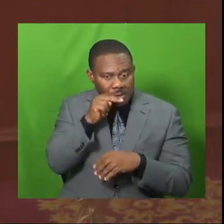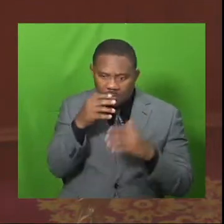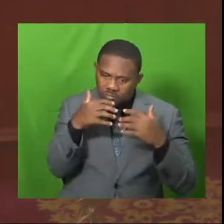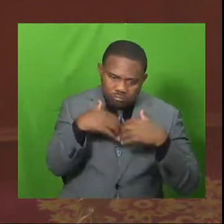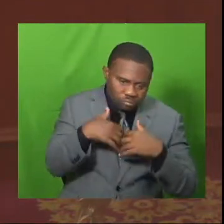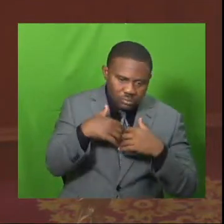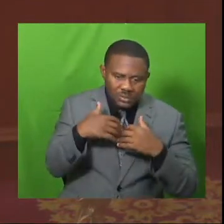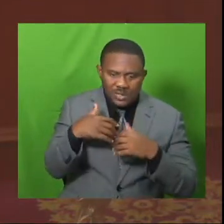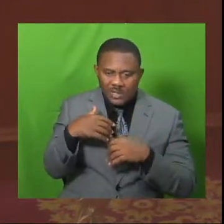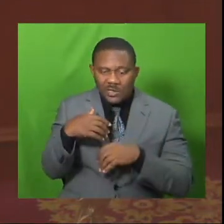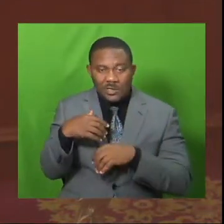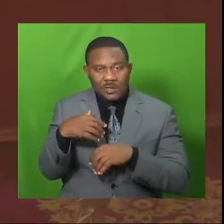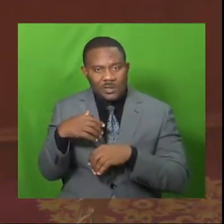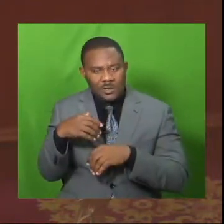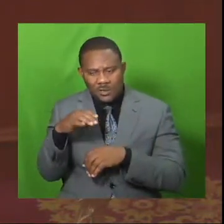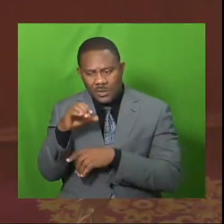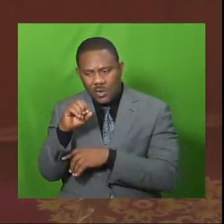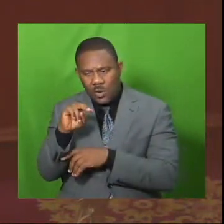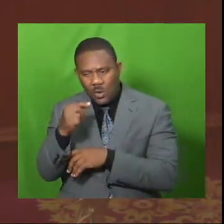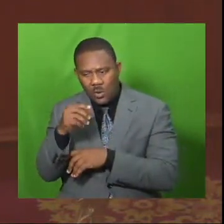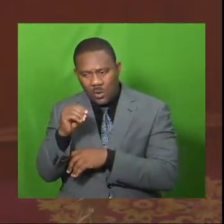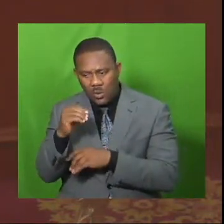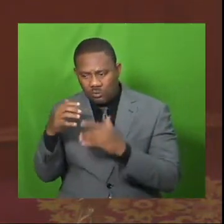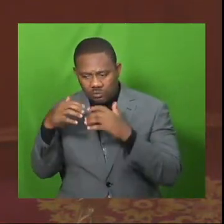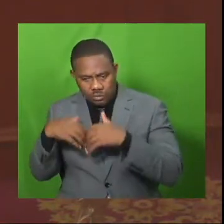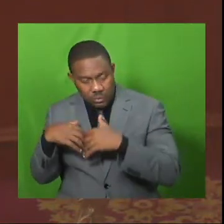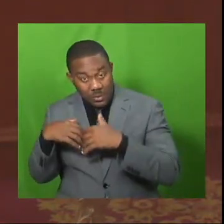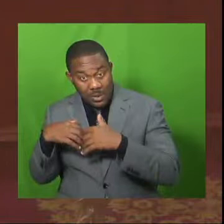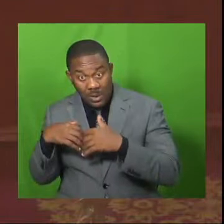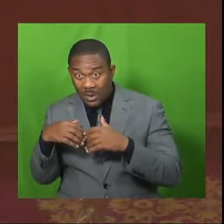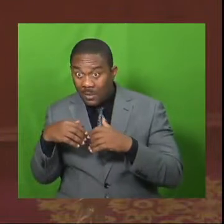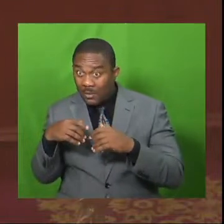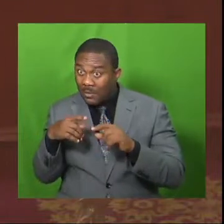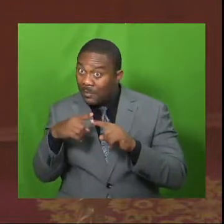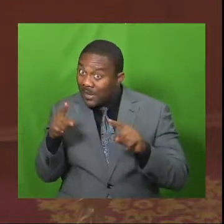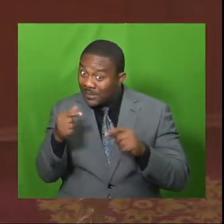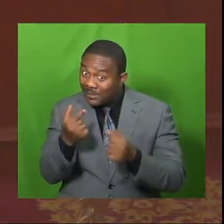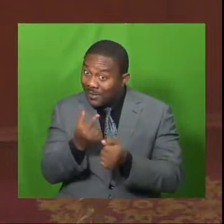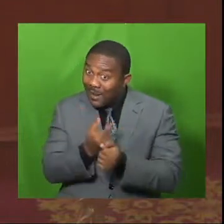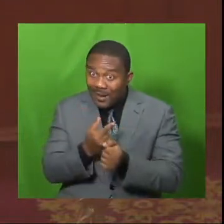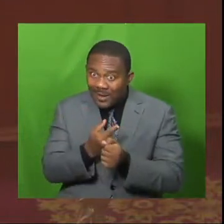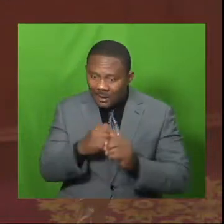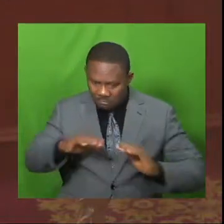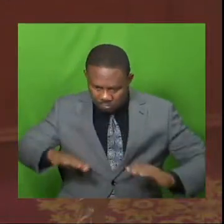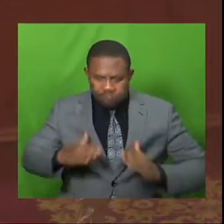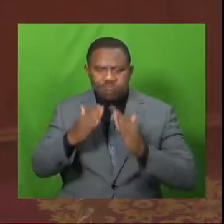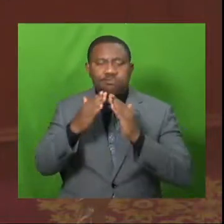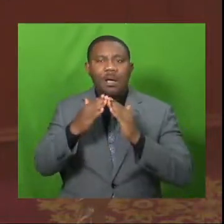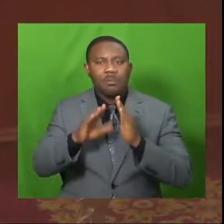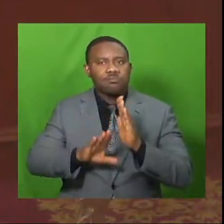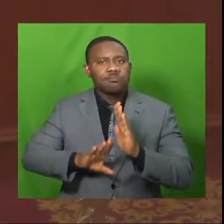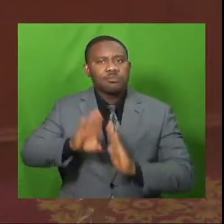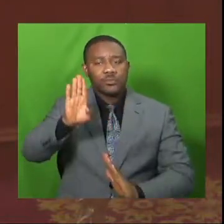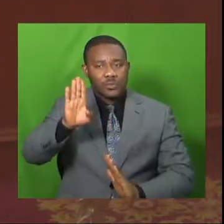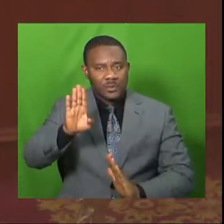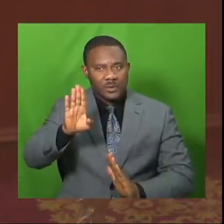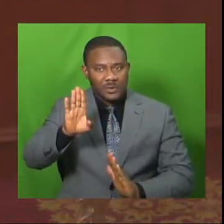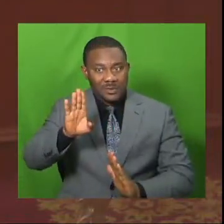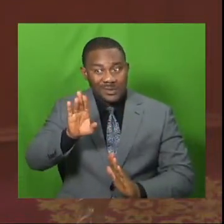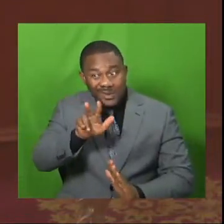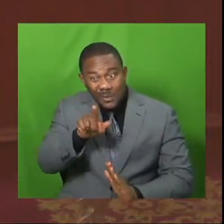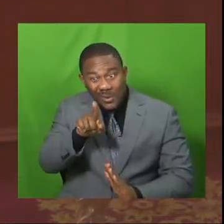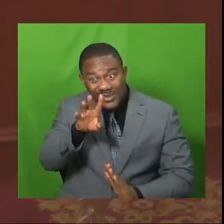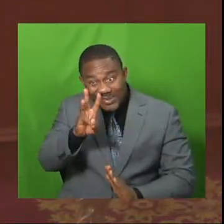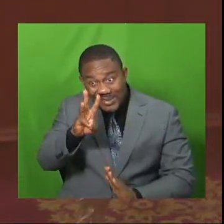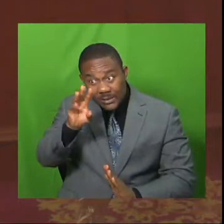Congo was in recession. Ghana was never in recession. And if you understand what it is to record